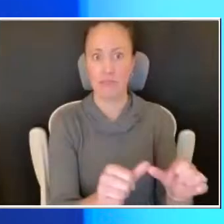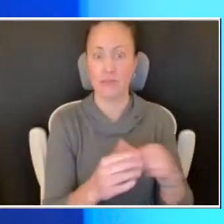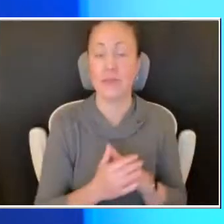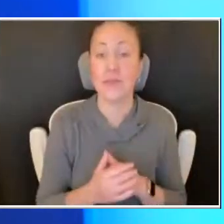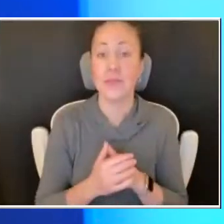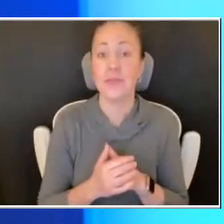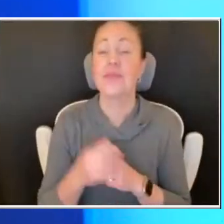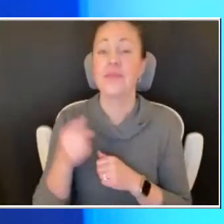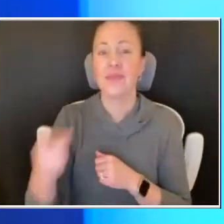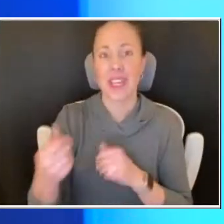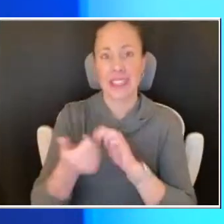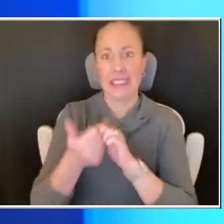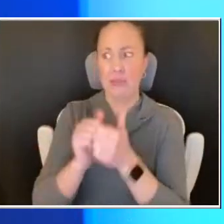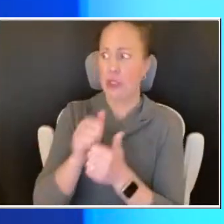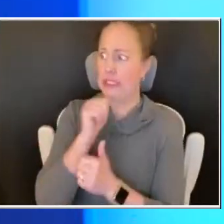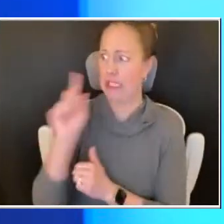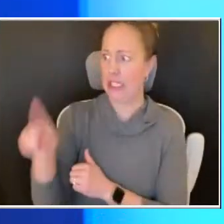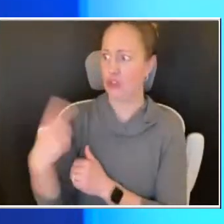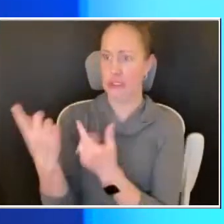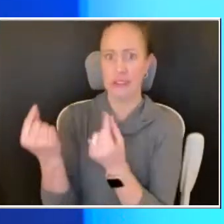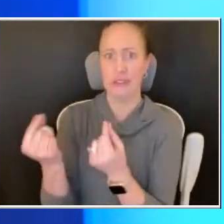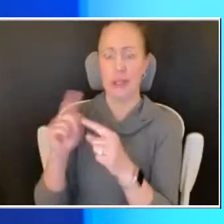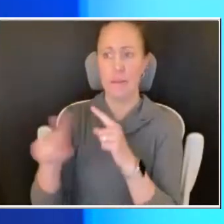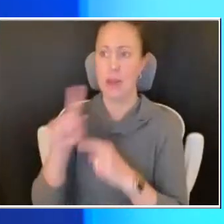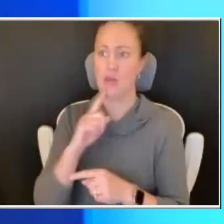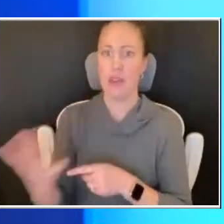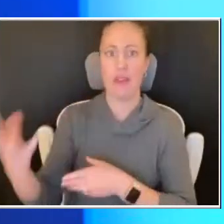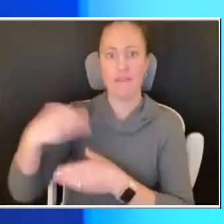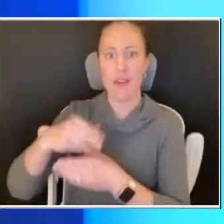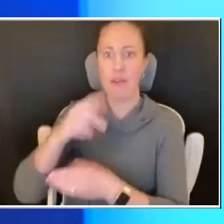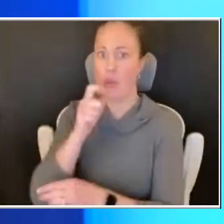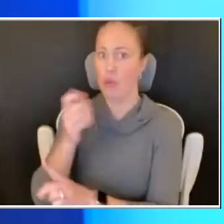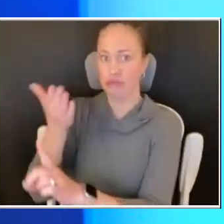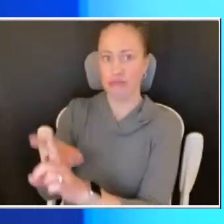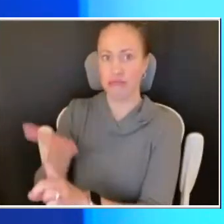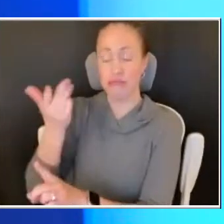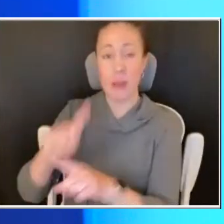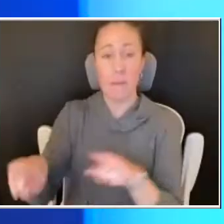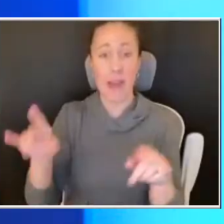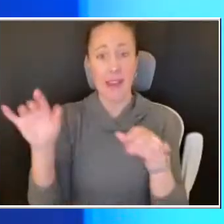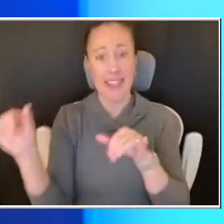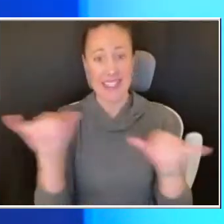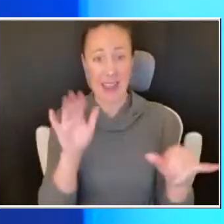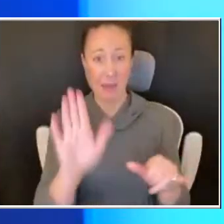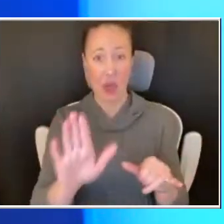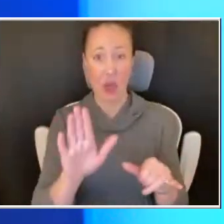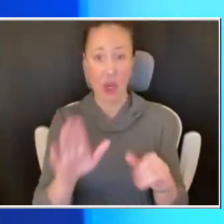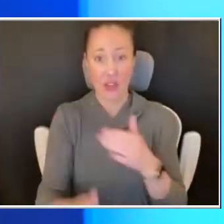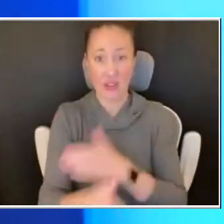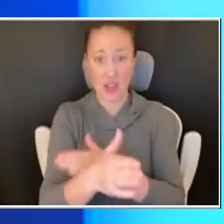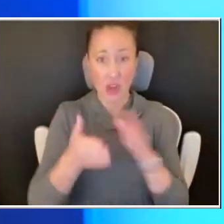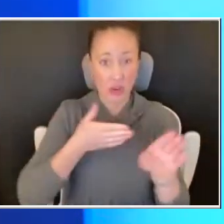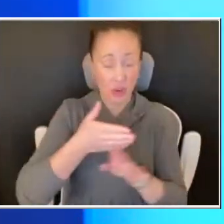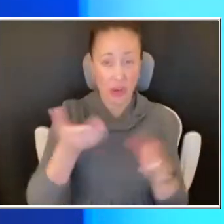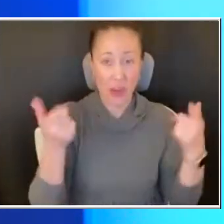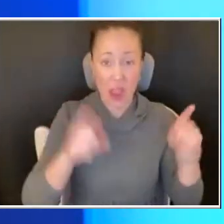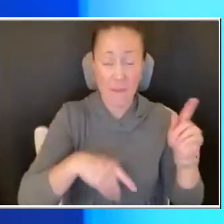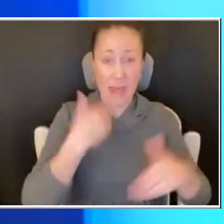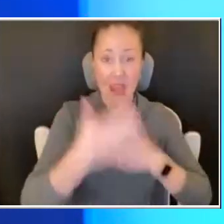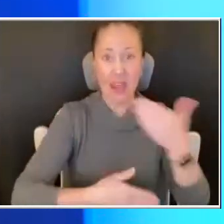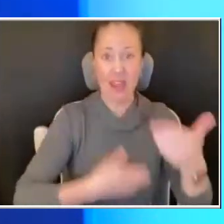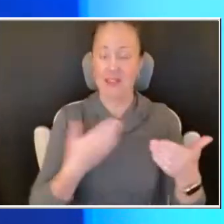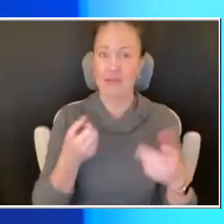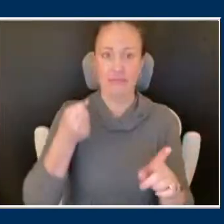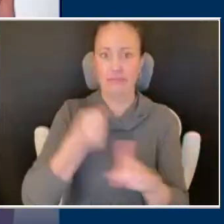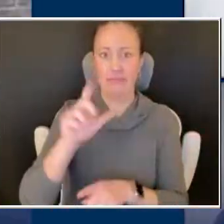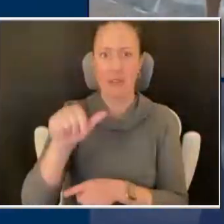does, it's so much of who she is. But just as her soccer career was taking off, unexplained leg pain changed